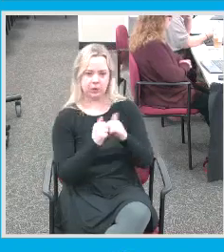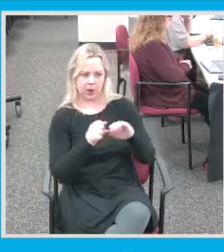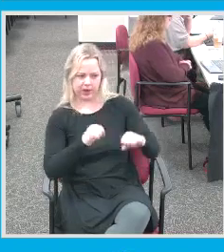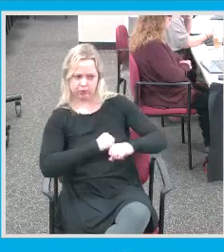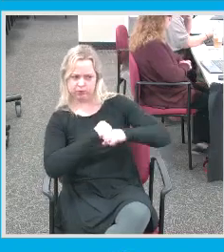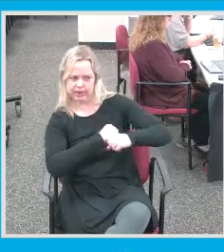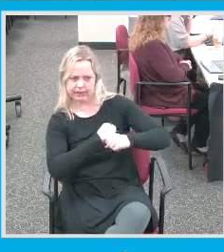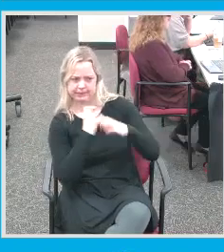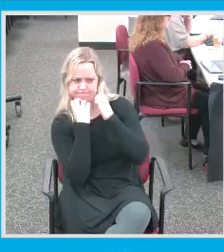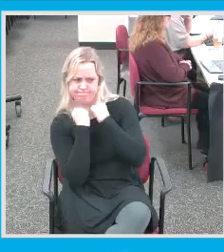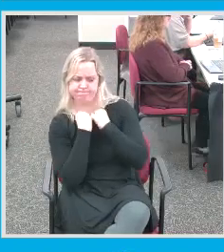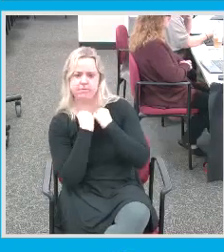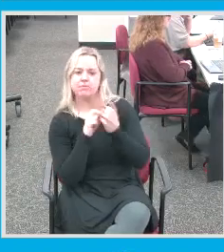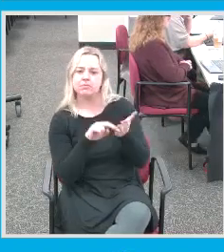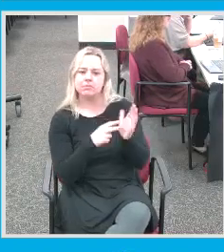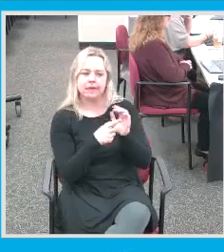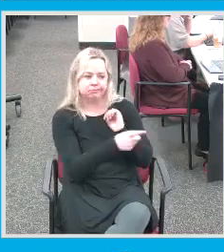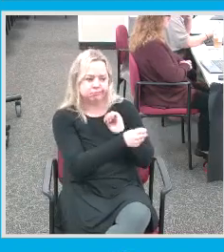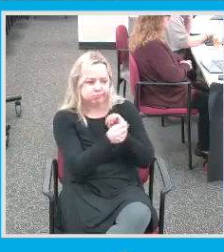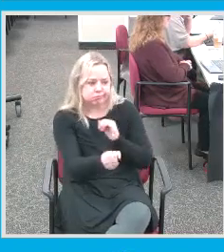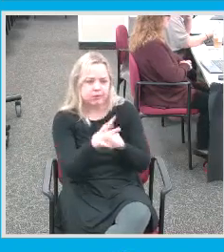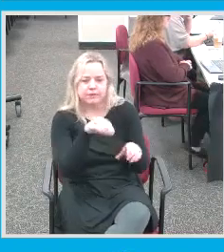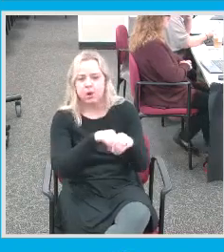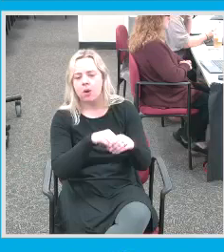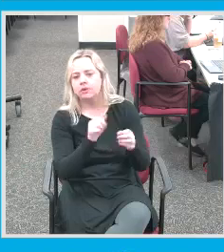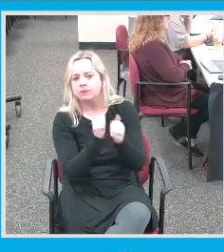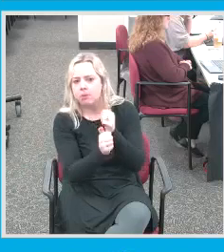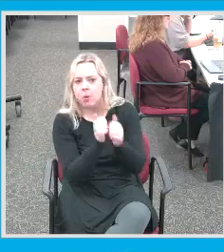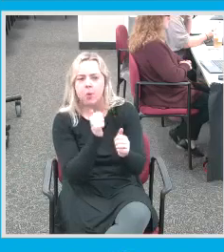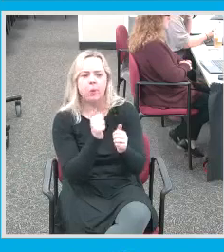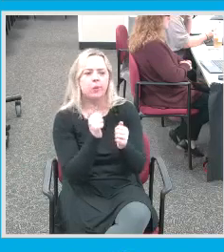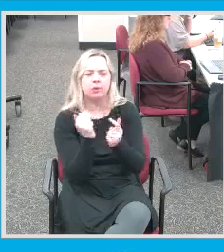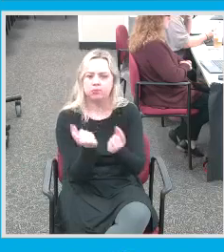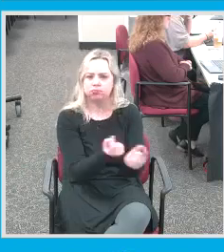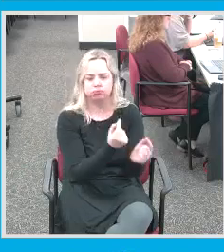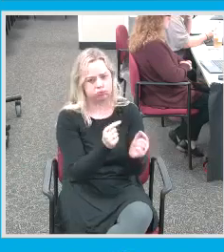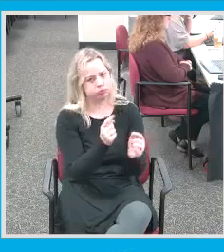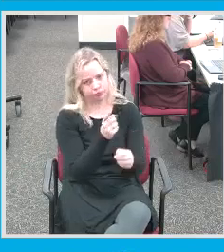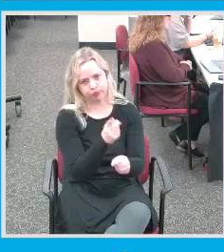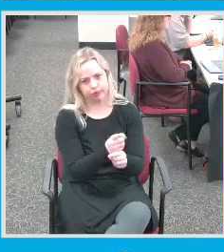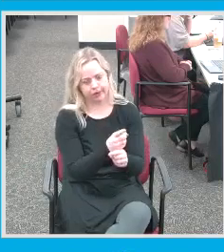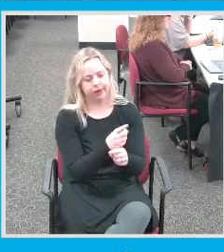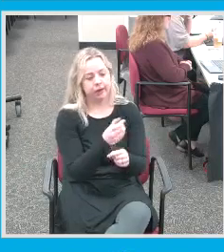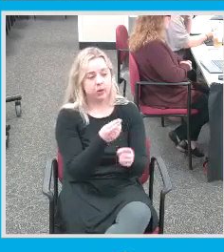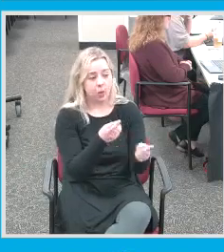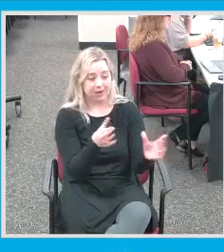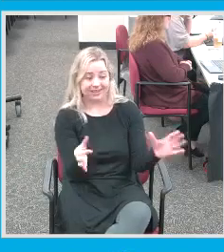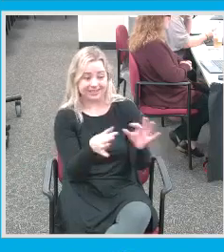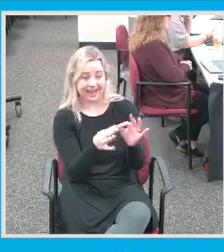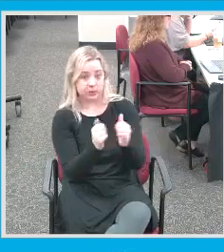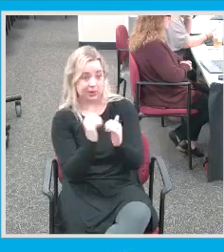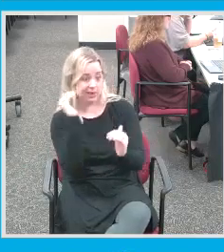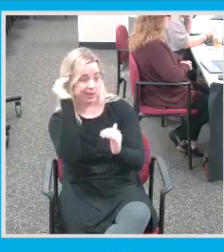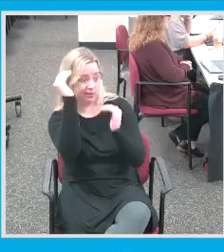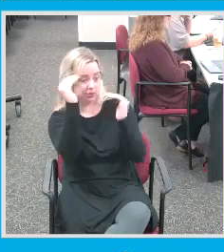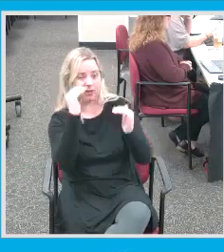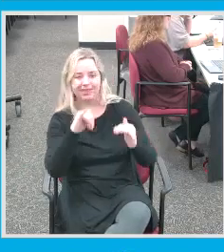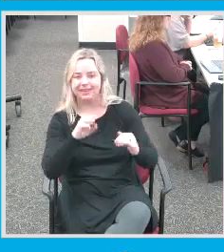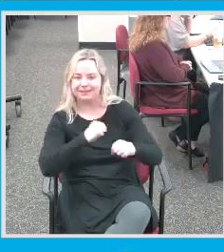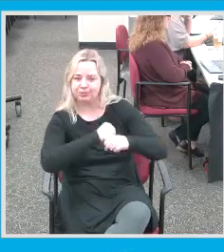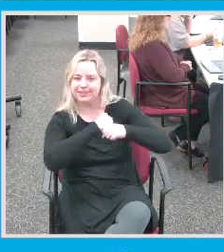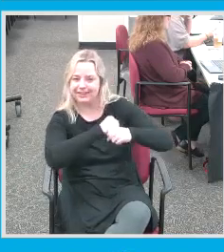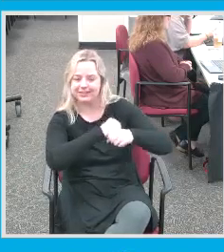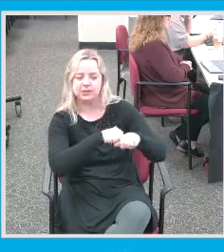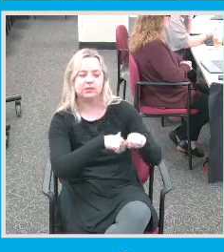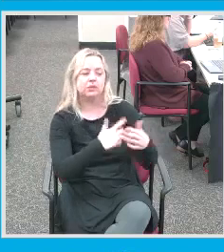being involved in sports or extracurricular activities, absolutely. Being connected to an adult is a protective factor. Being connected to your